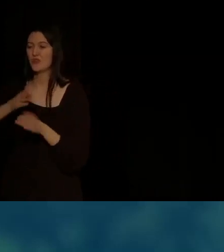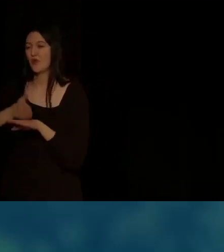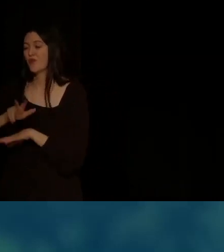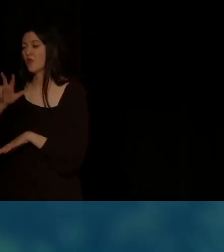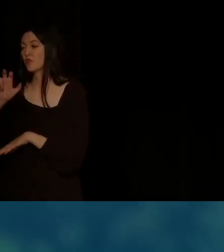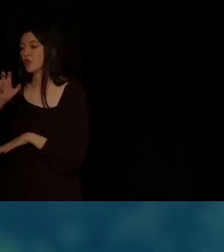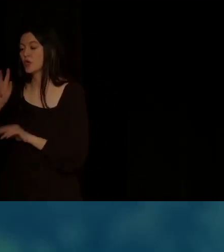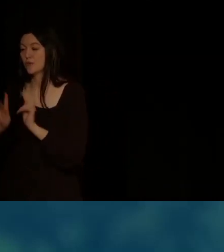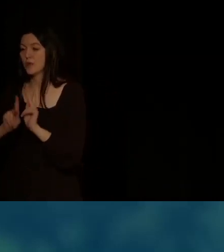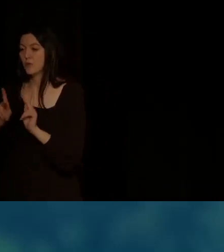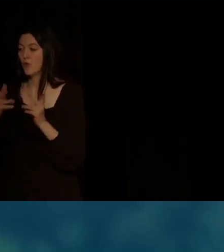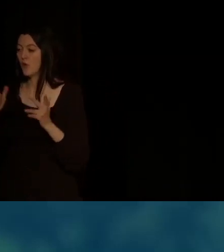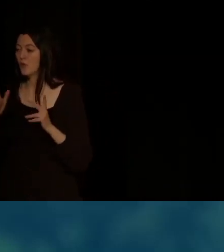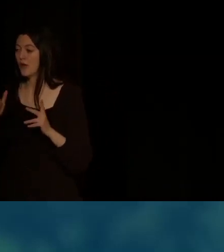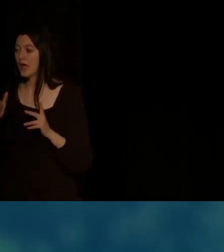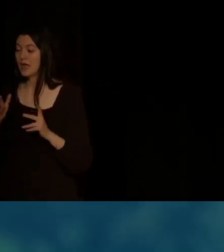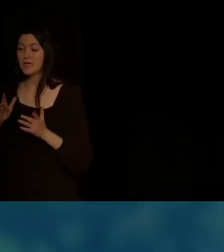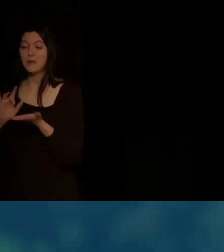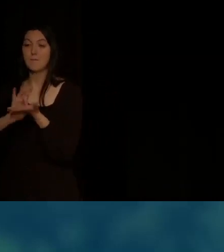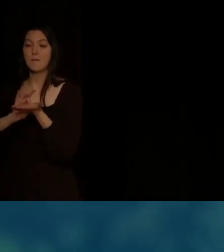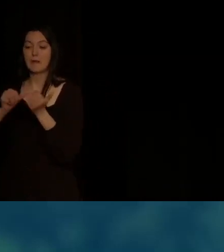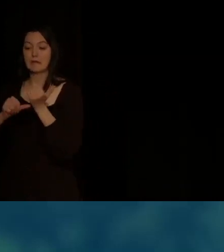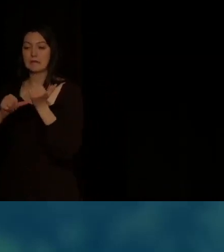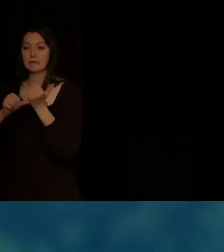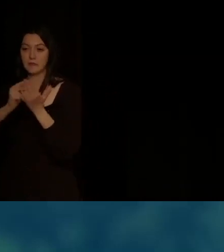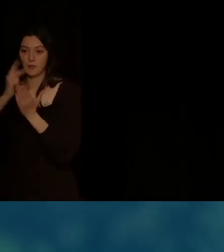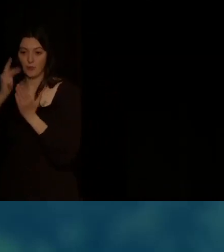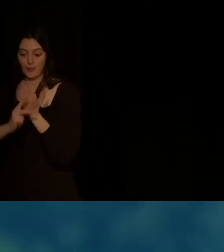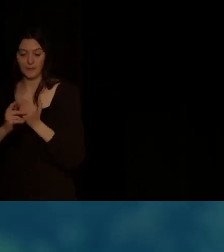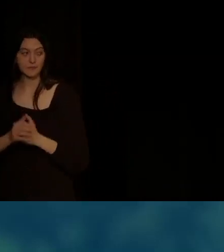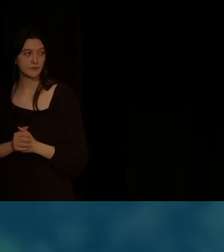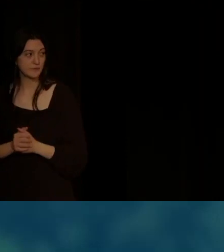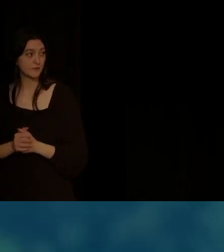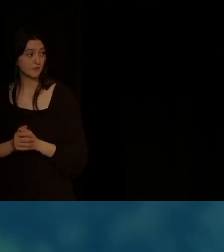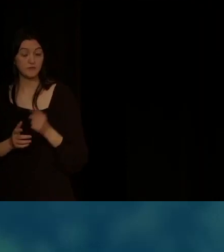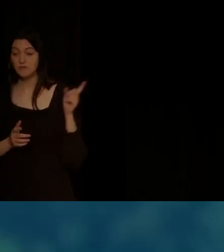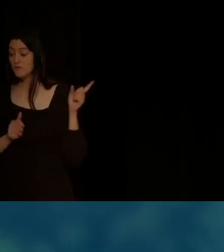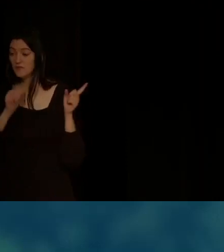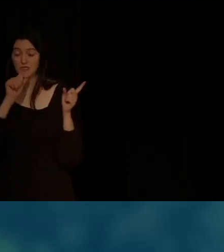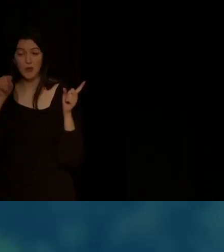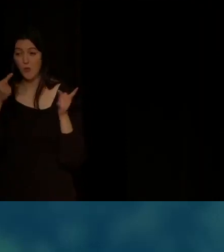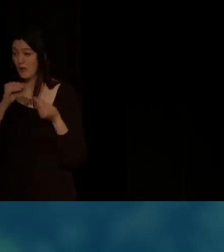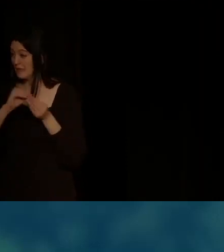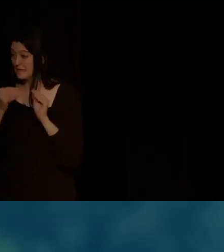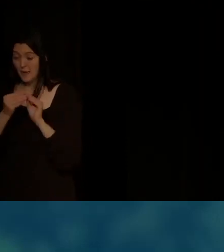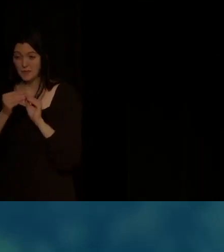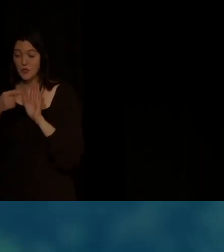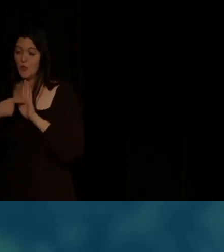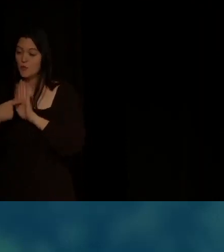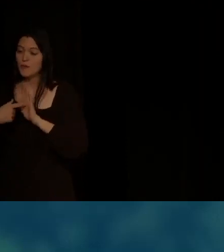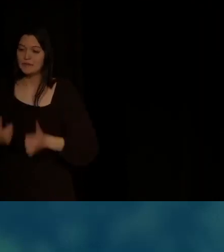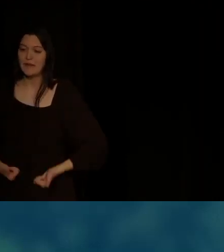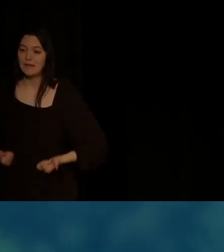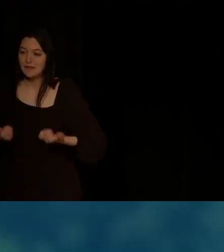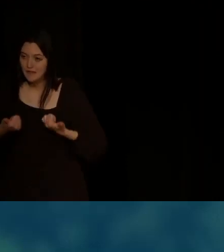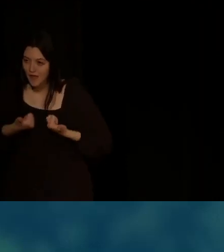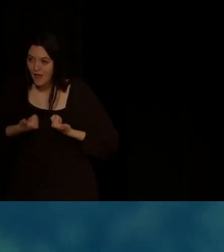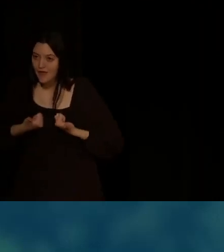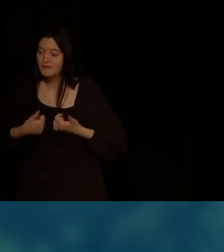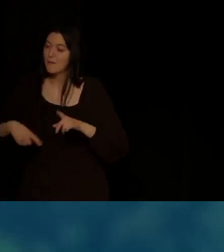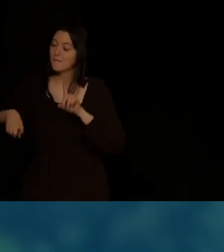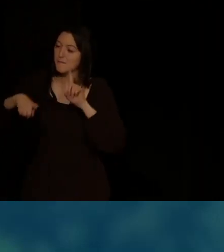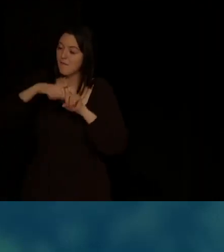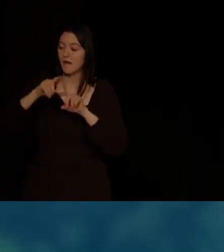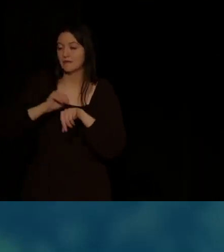people in the medical assistant program. These are not just numbers, they represent lives